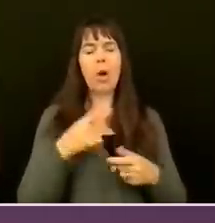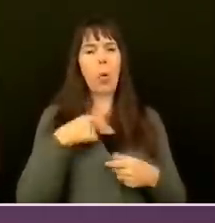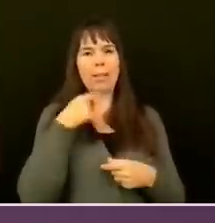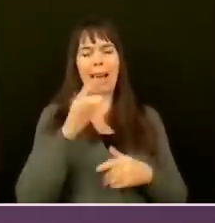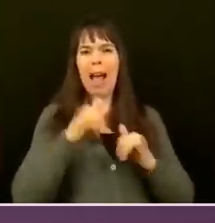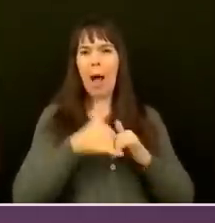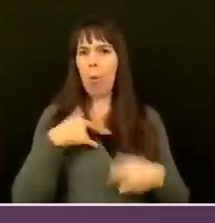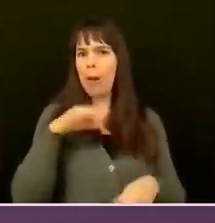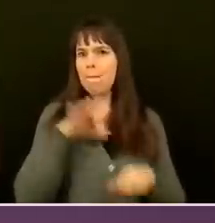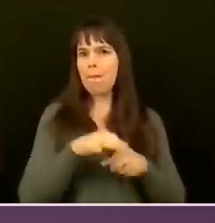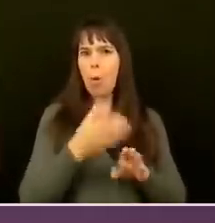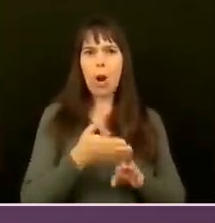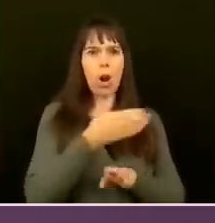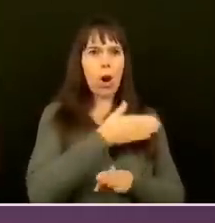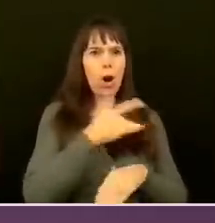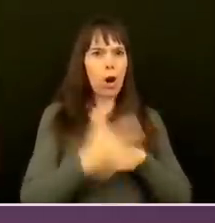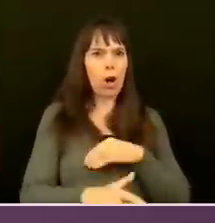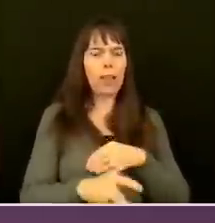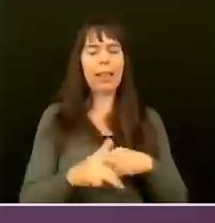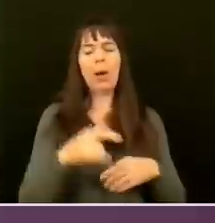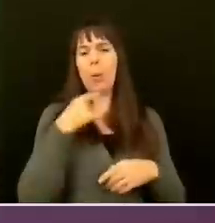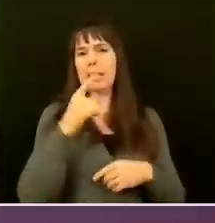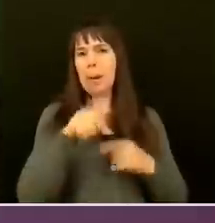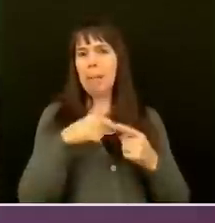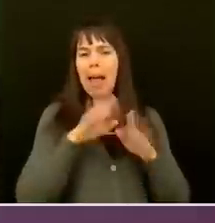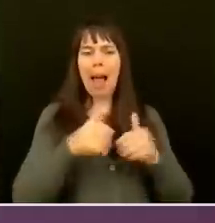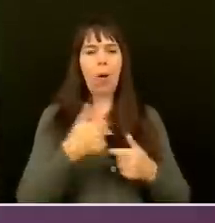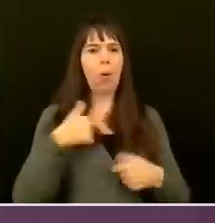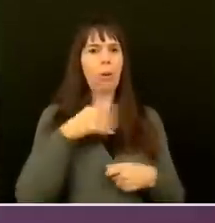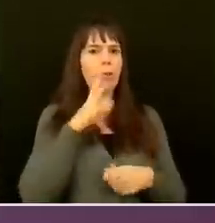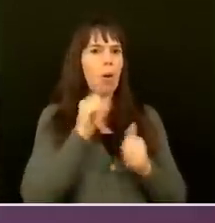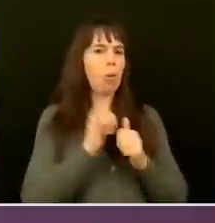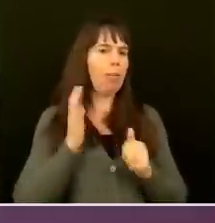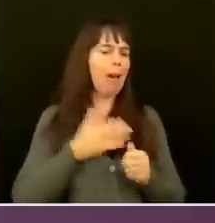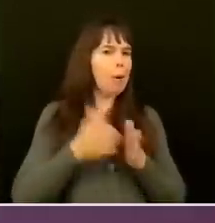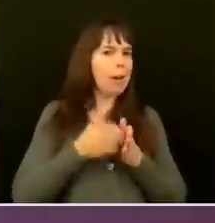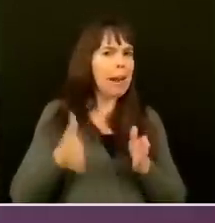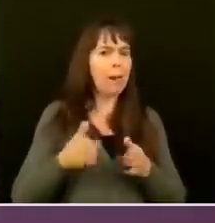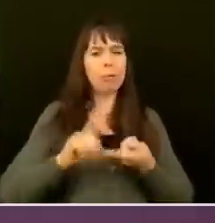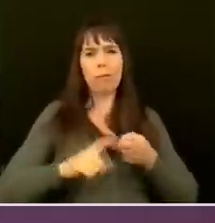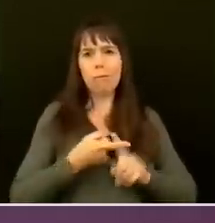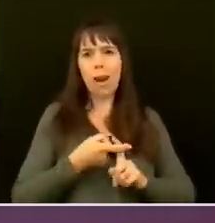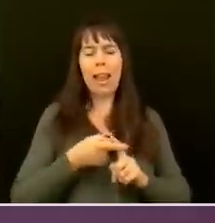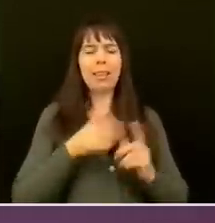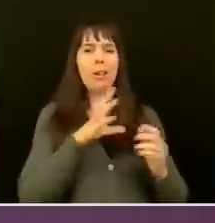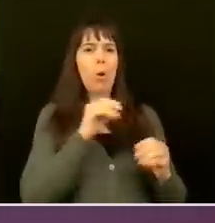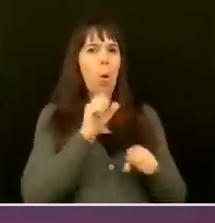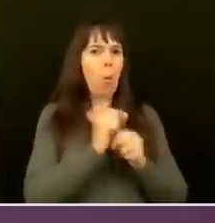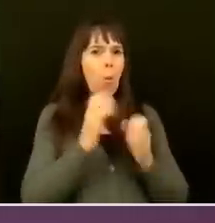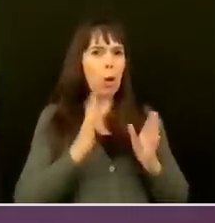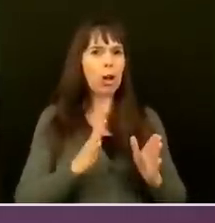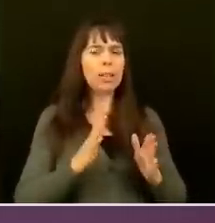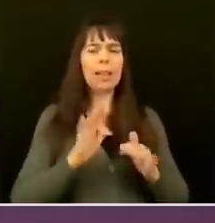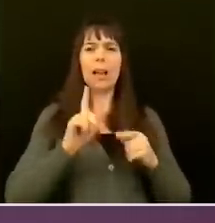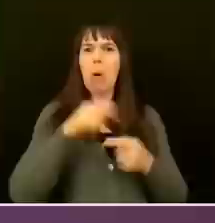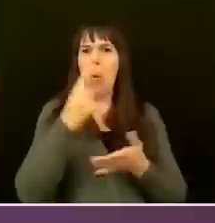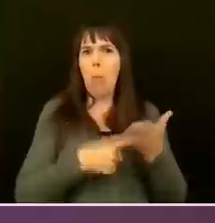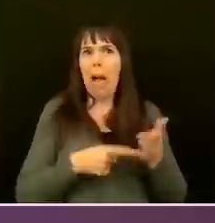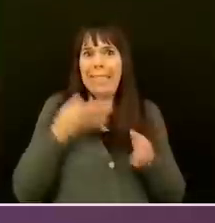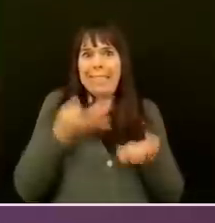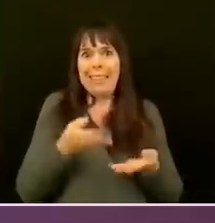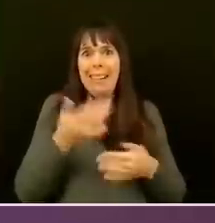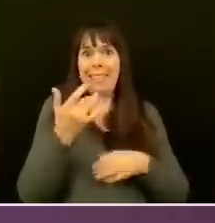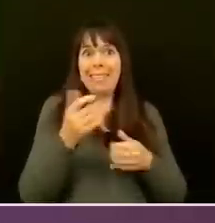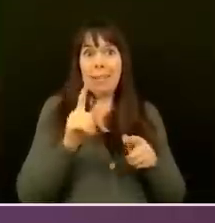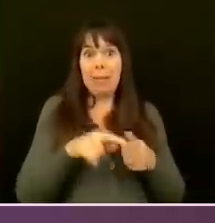we voted early. We're going to tell them about how we talked to our neighbors and our friends and our coworkers about what's at stake.